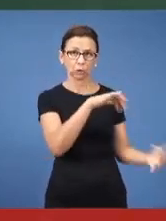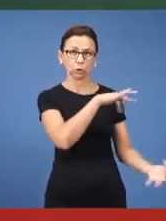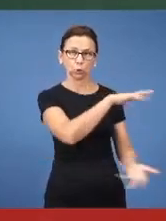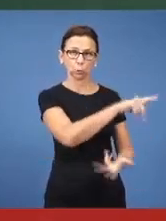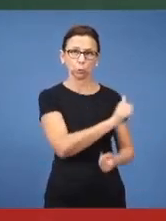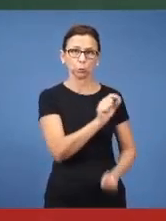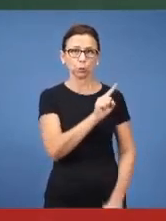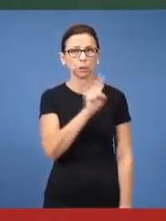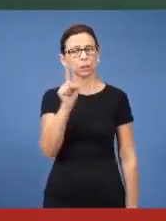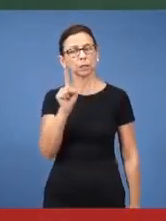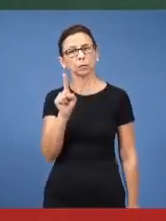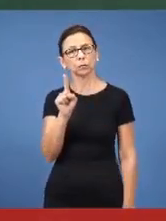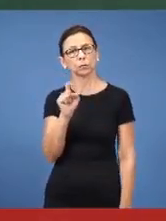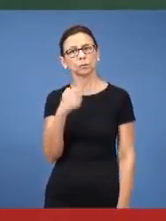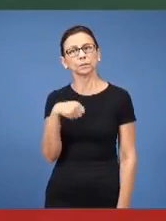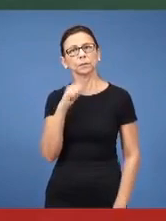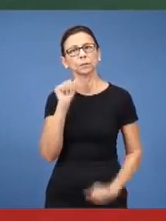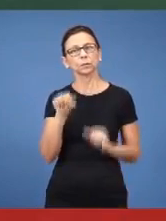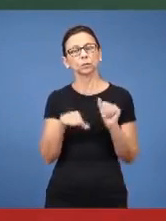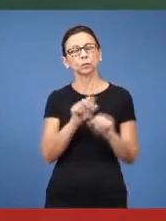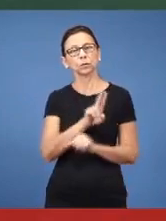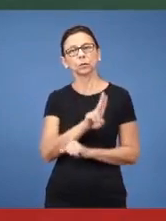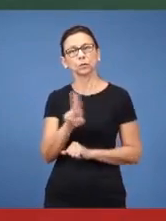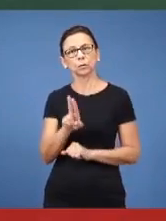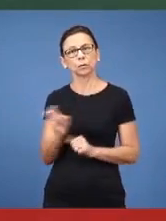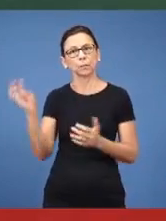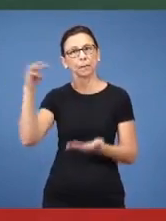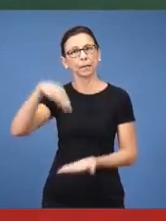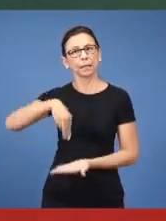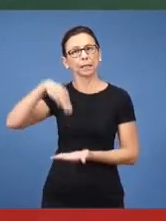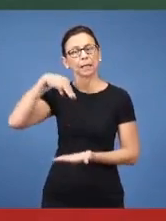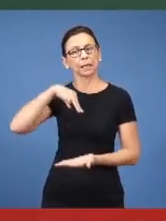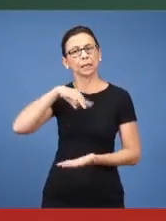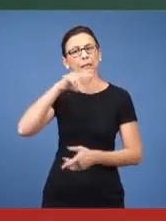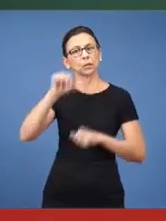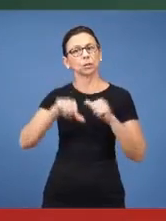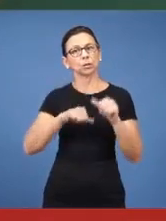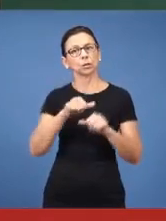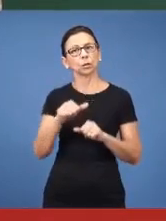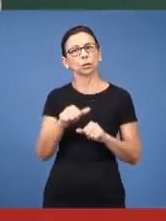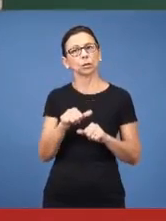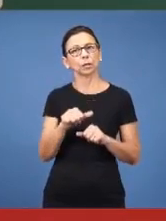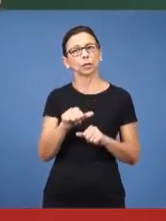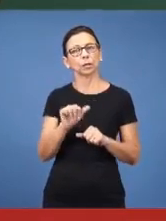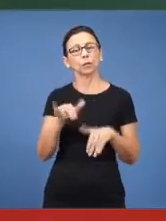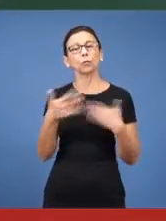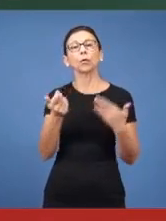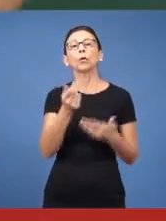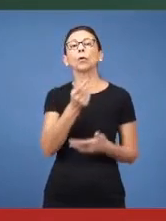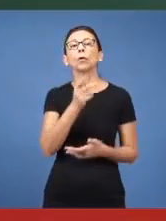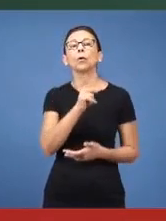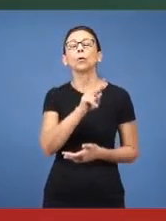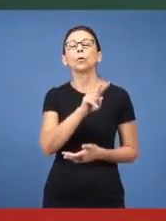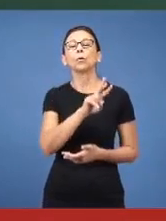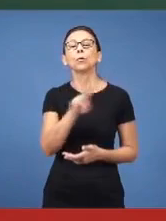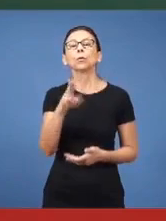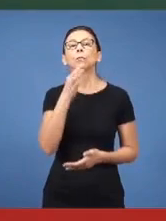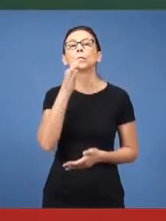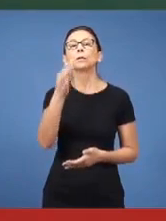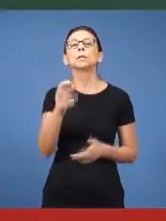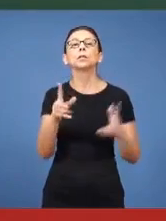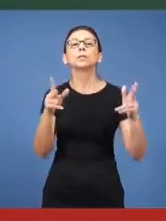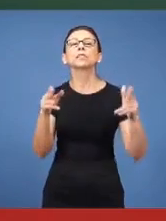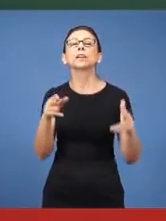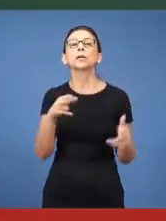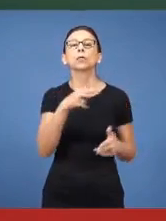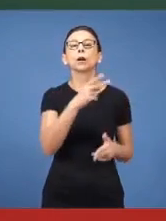not. We need to change the name. Instead of being Maranatha, what is the name that the brethren suggests